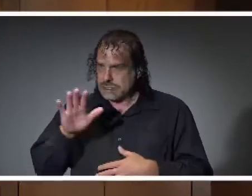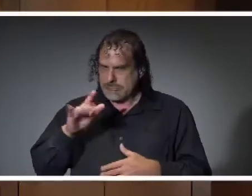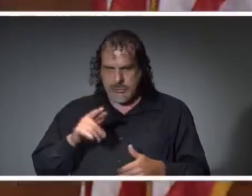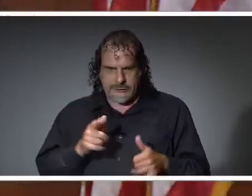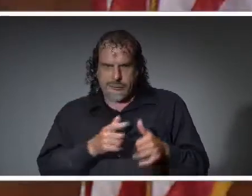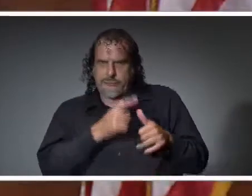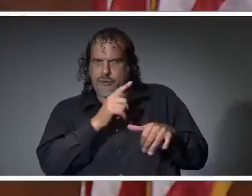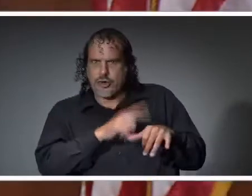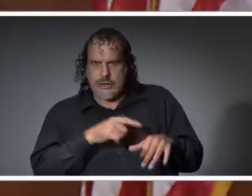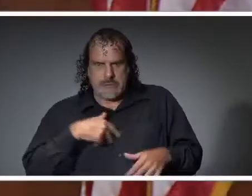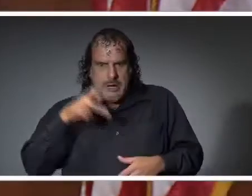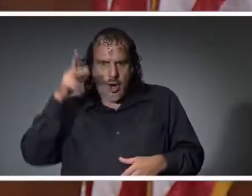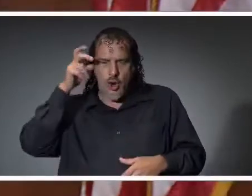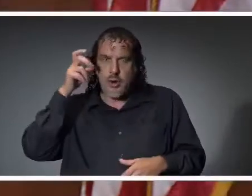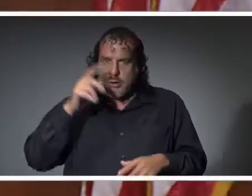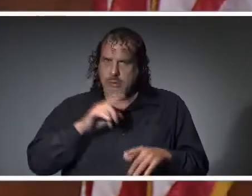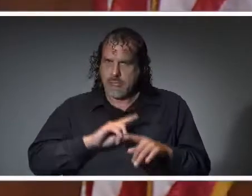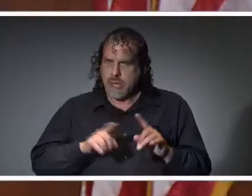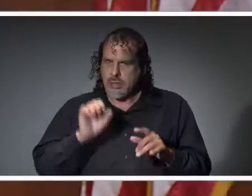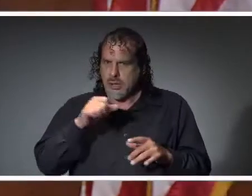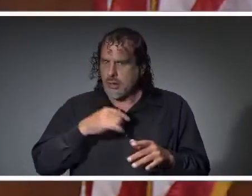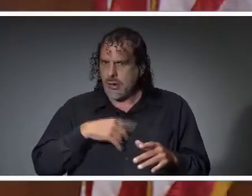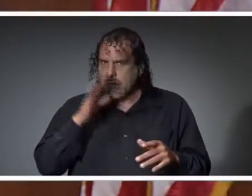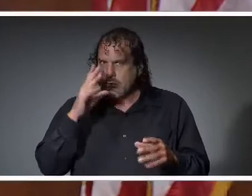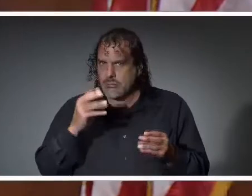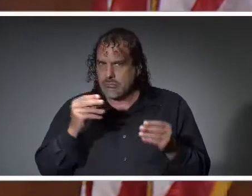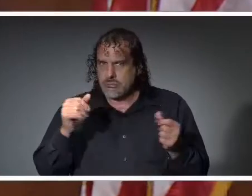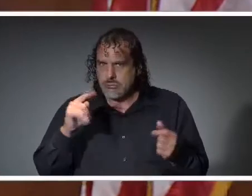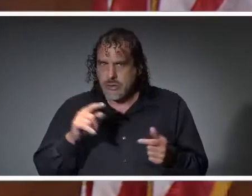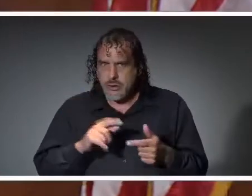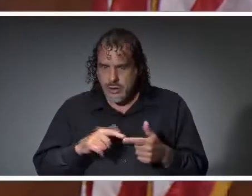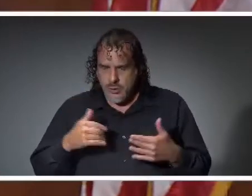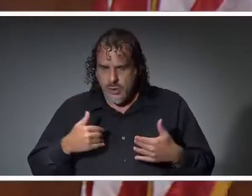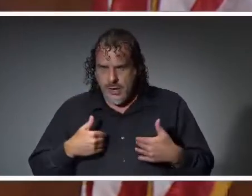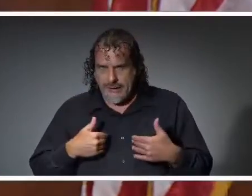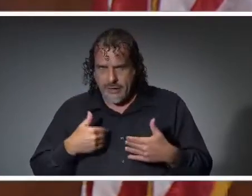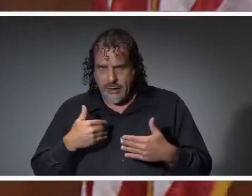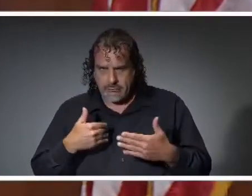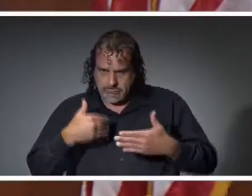but we'll certainly look into it. There is a process whereby